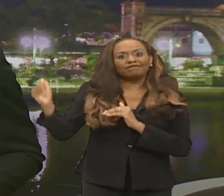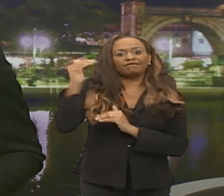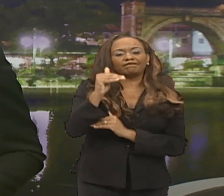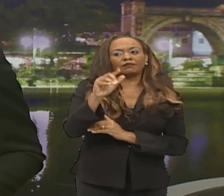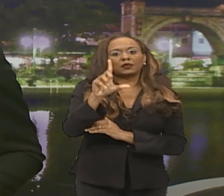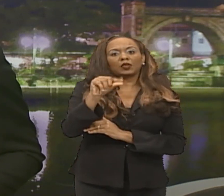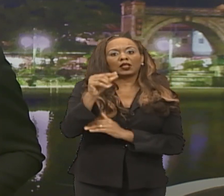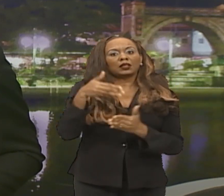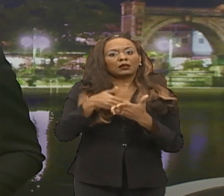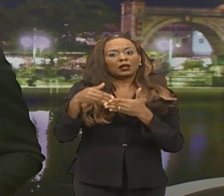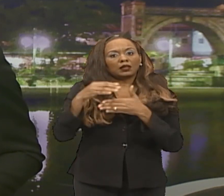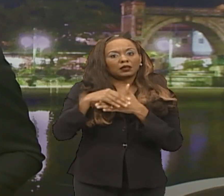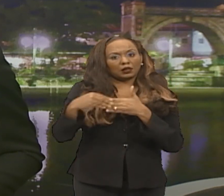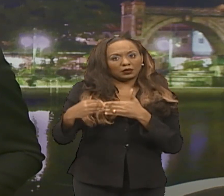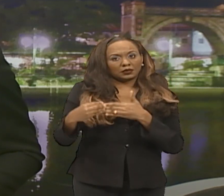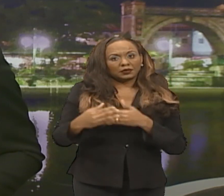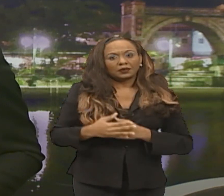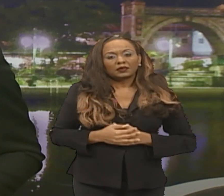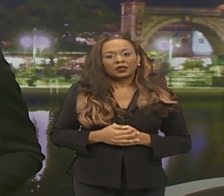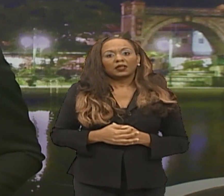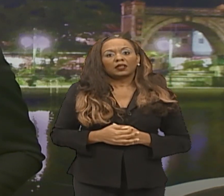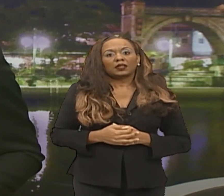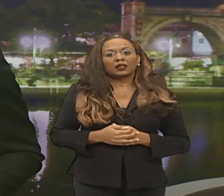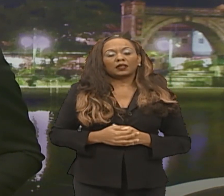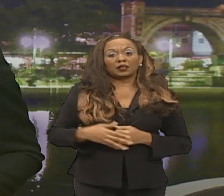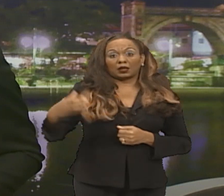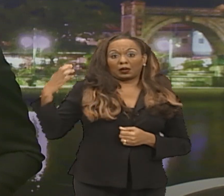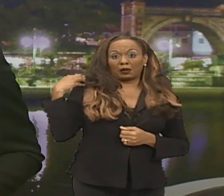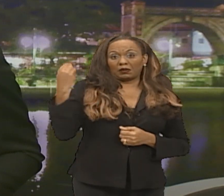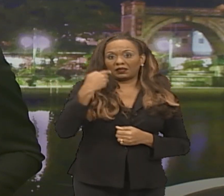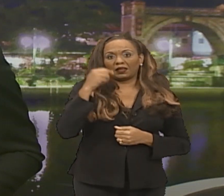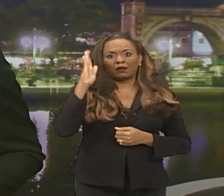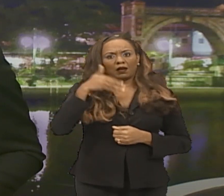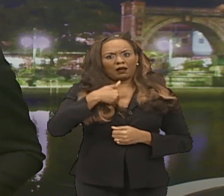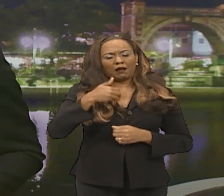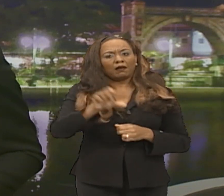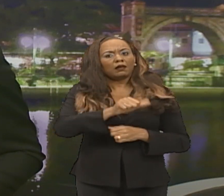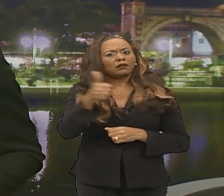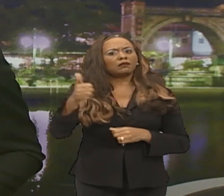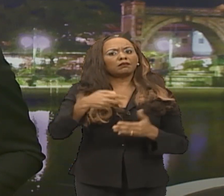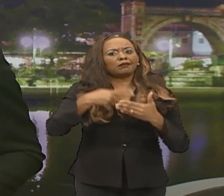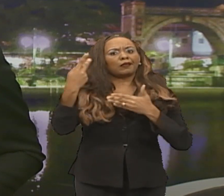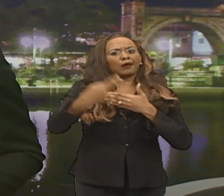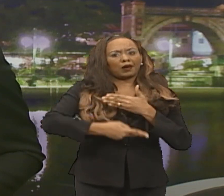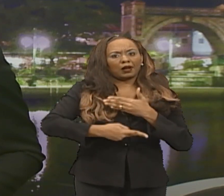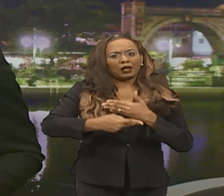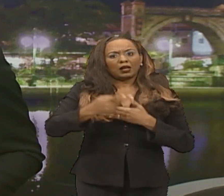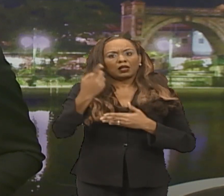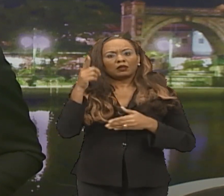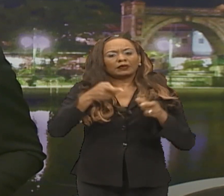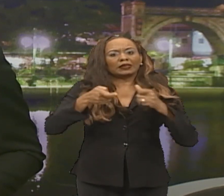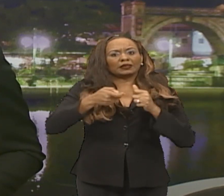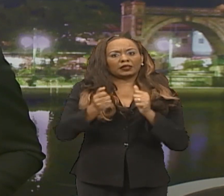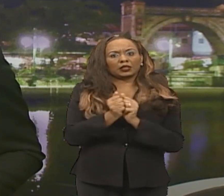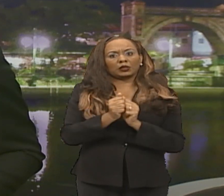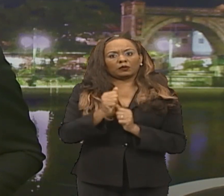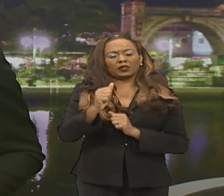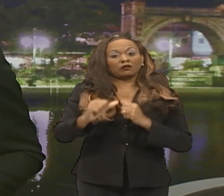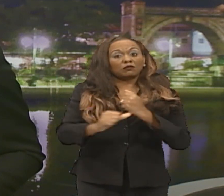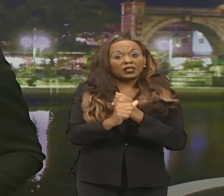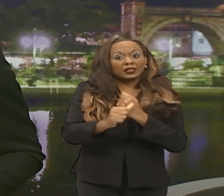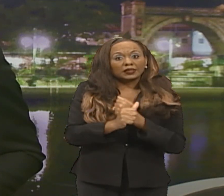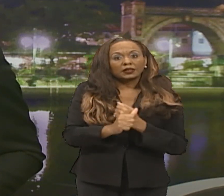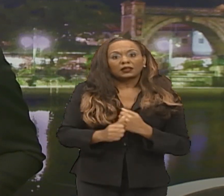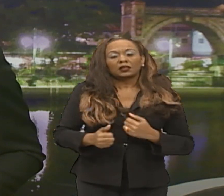The CDF CEO revealed that another program they will be offering is a credit risk abatement facility, which will encourage